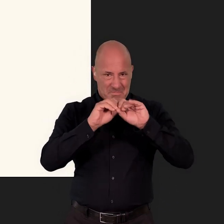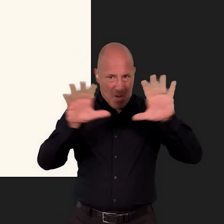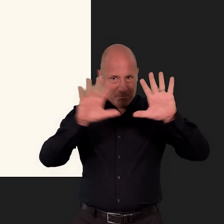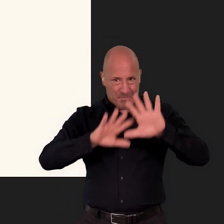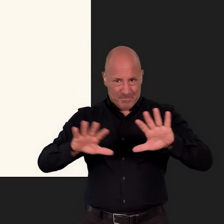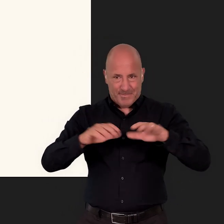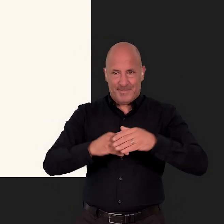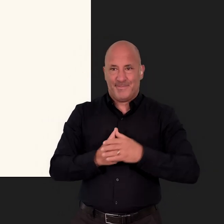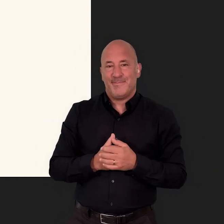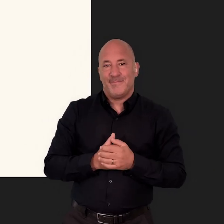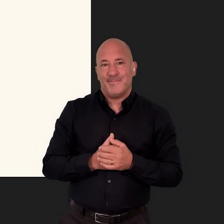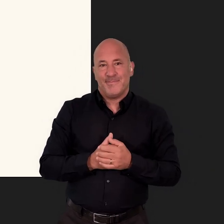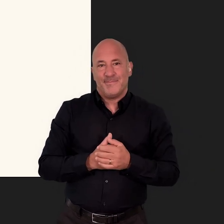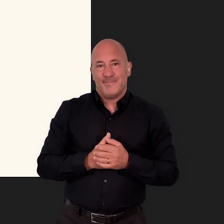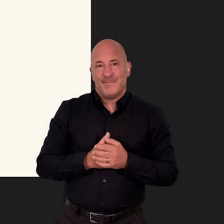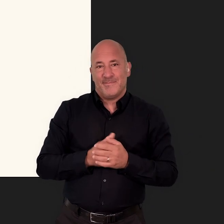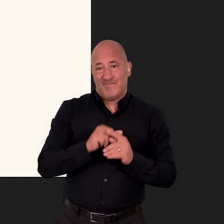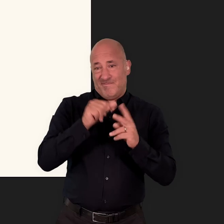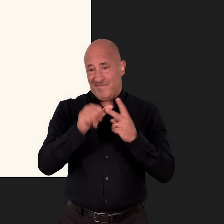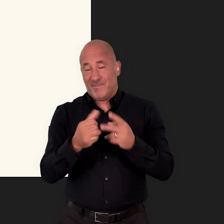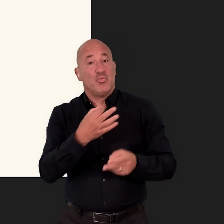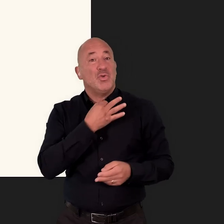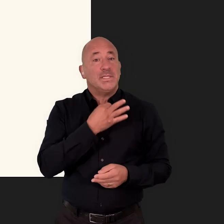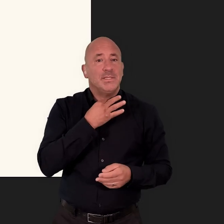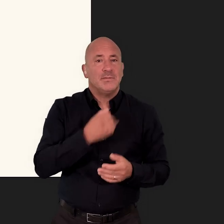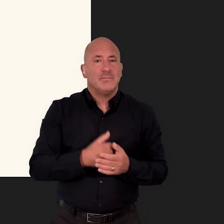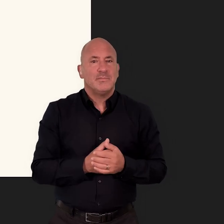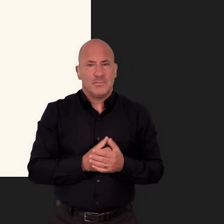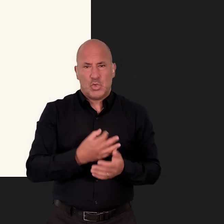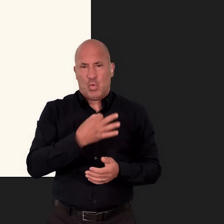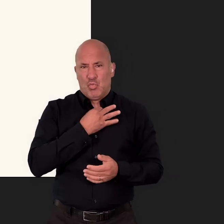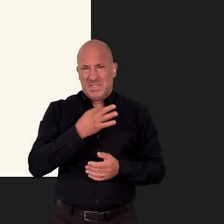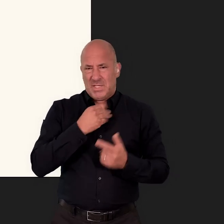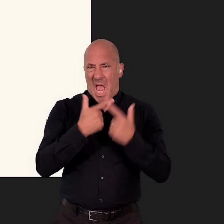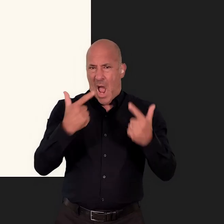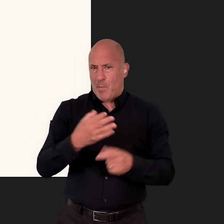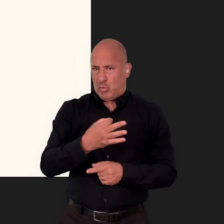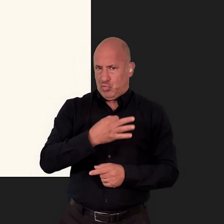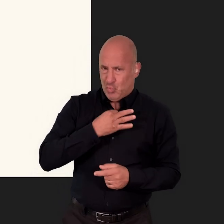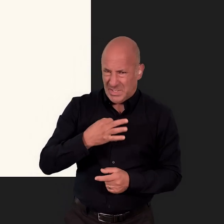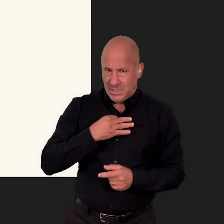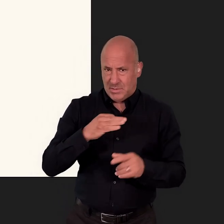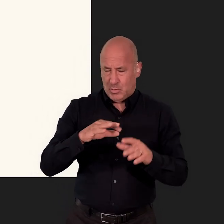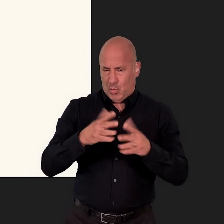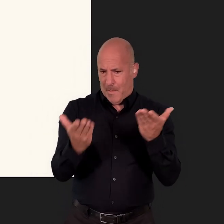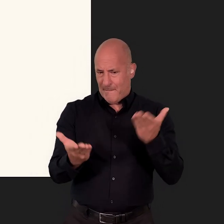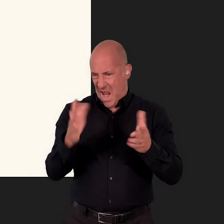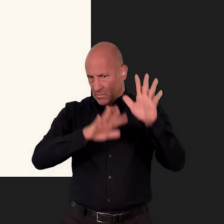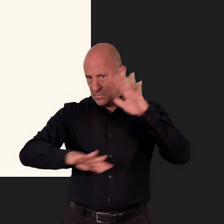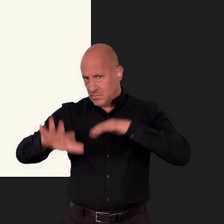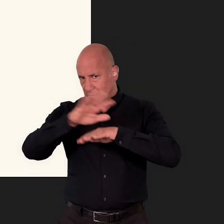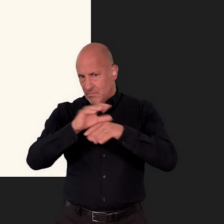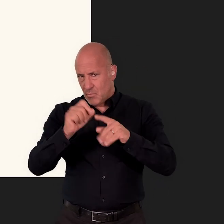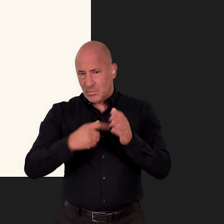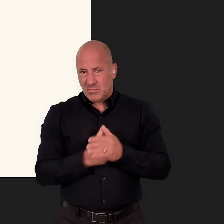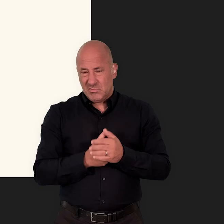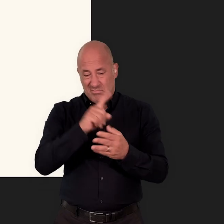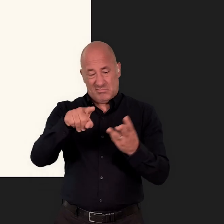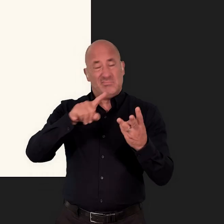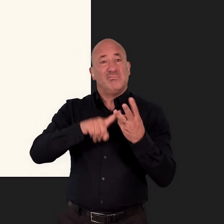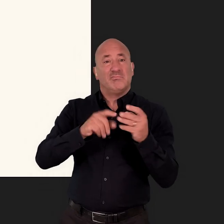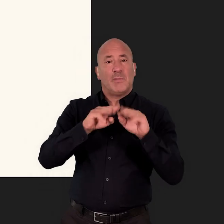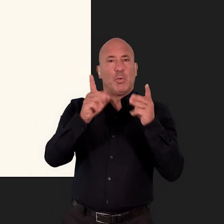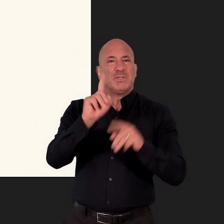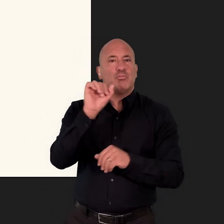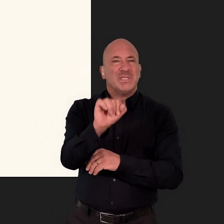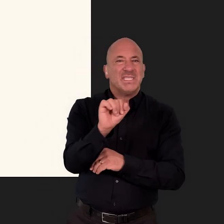Arts Council Priority Places. Risk. The extent of the risks to the overall balance of projects. Type